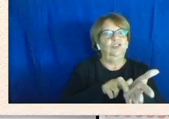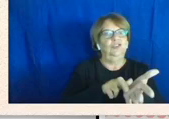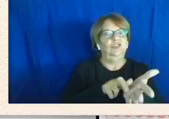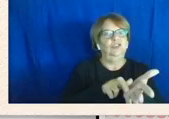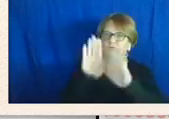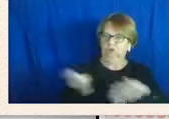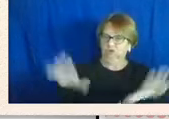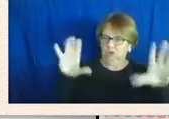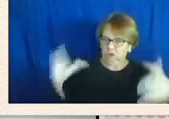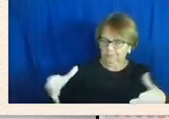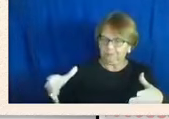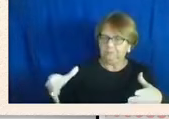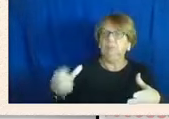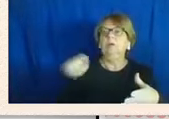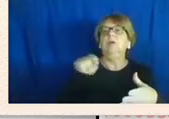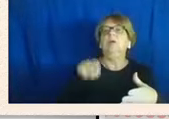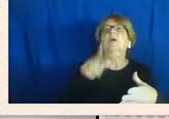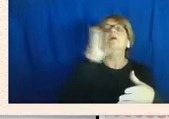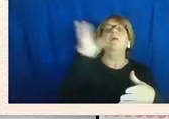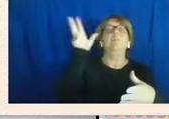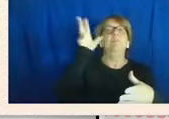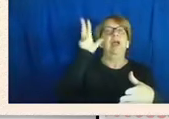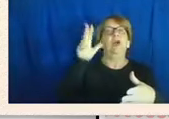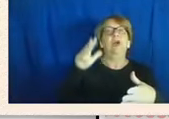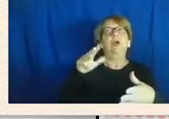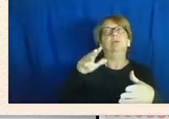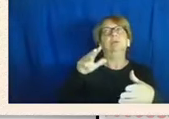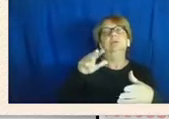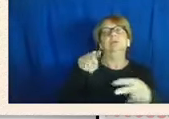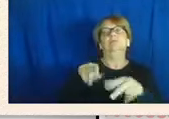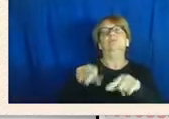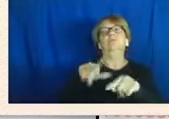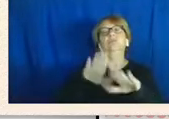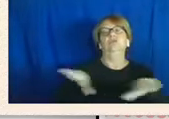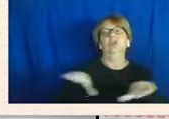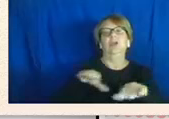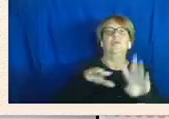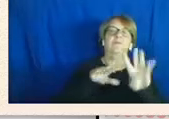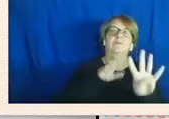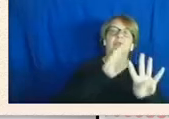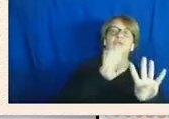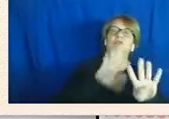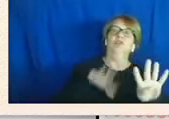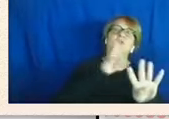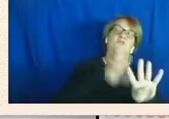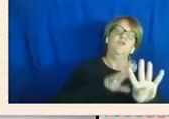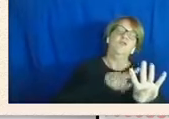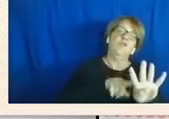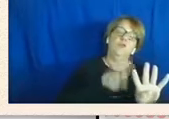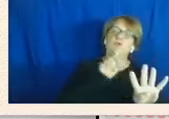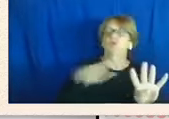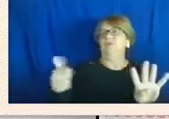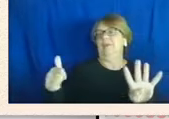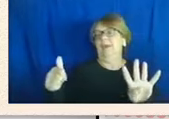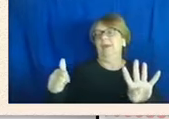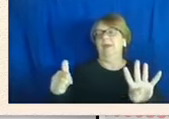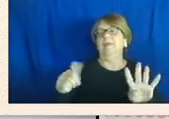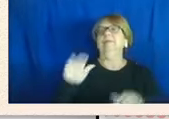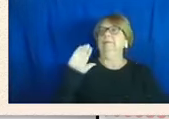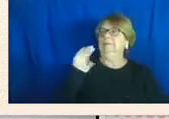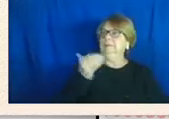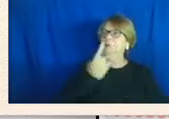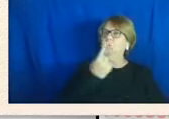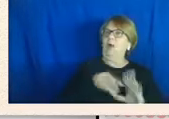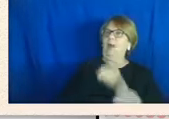where parents of youth ages 4 to 10 reported that at least 1 in 5 seemed to be demonstrating